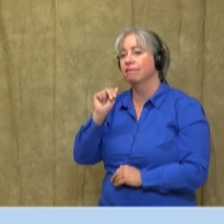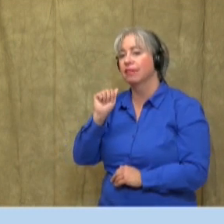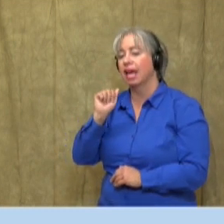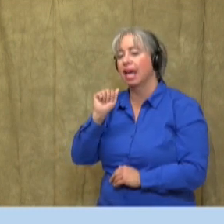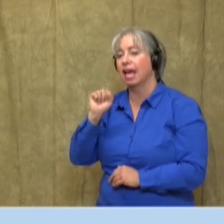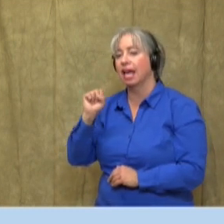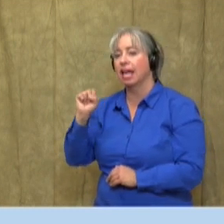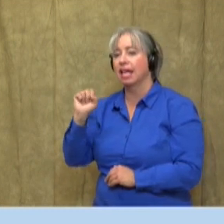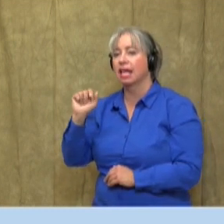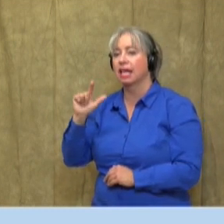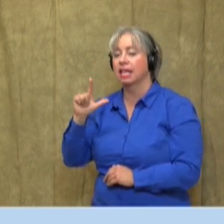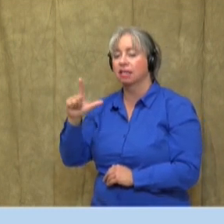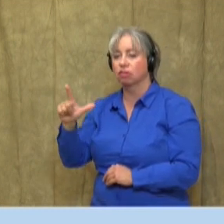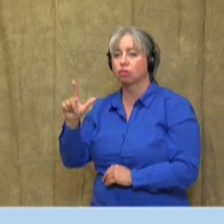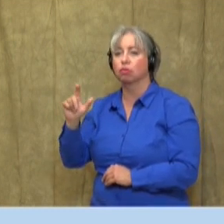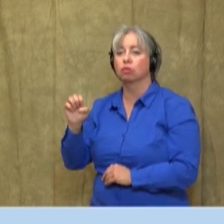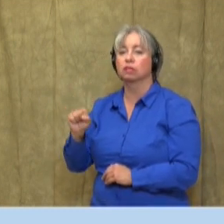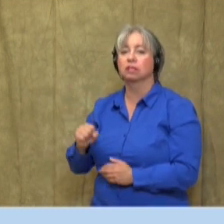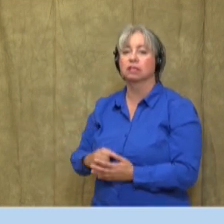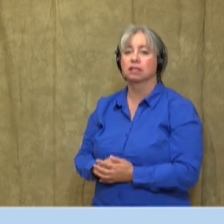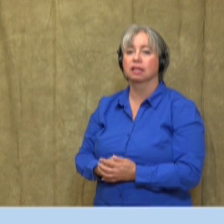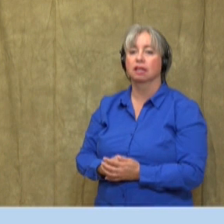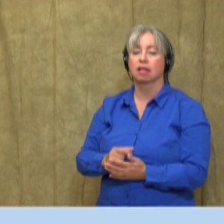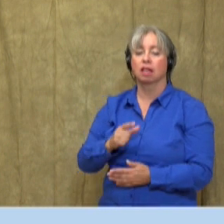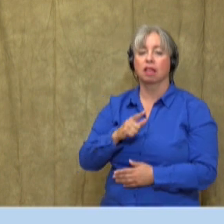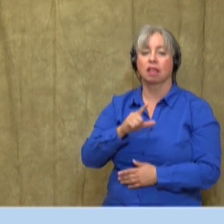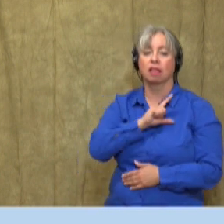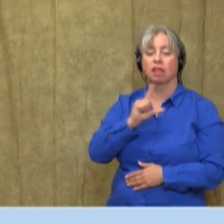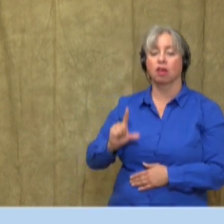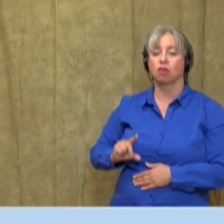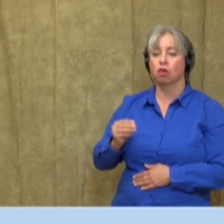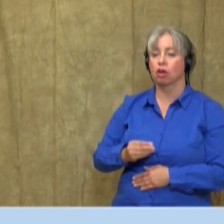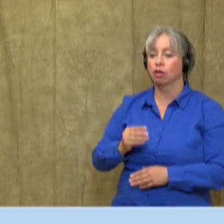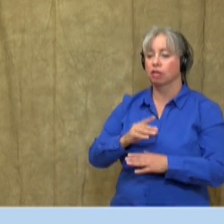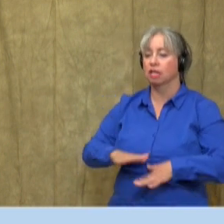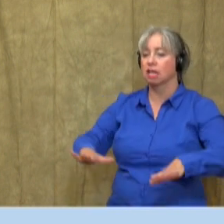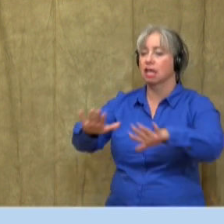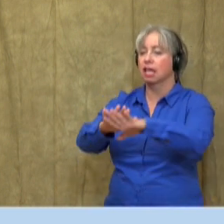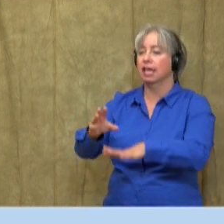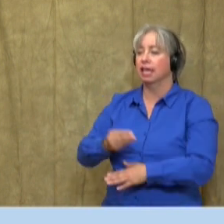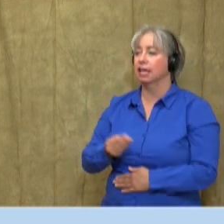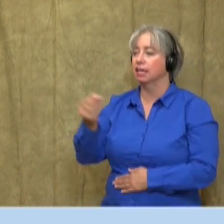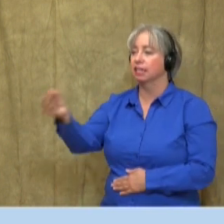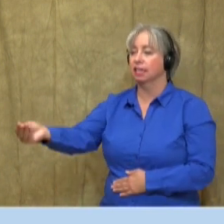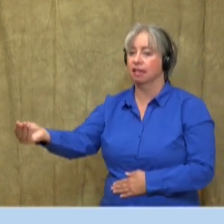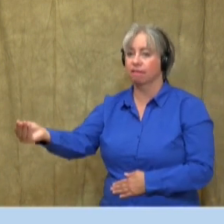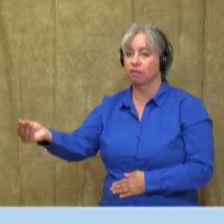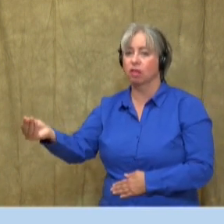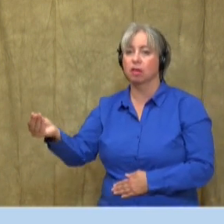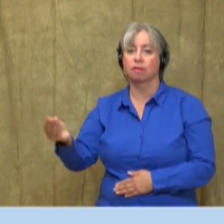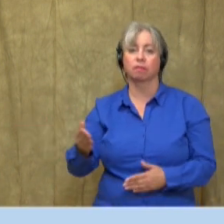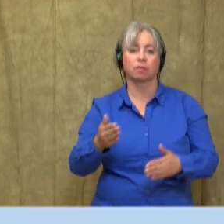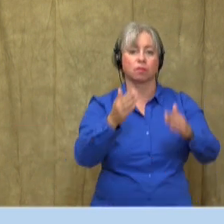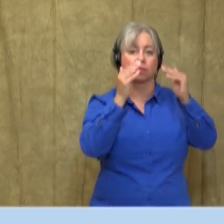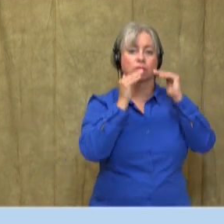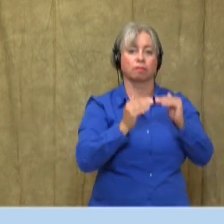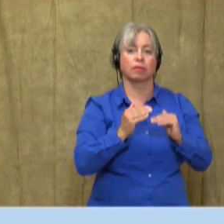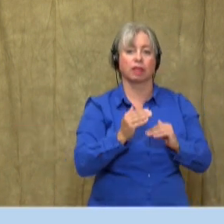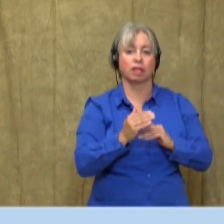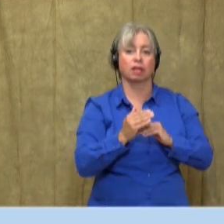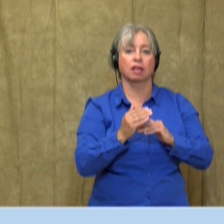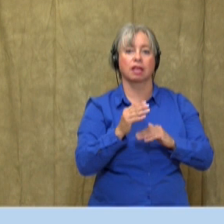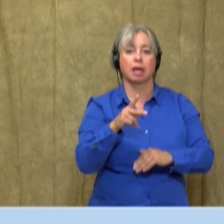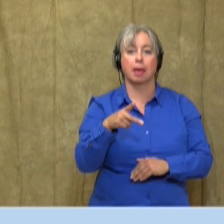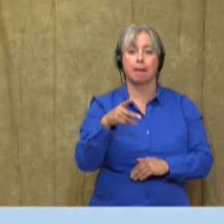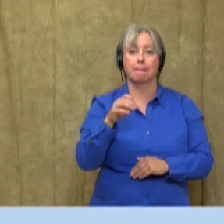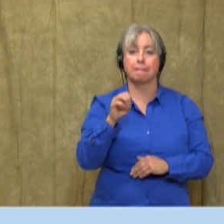them the lords would give them some of their land, and the farmers would become vassals. Peasants were the poorest people in